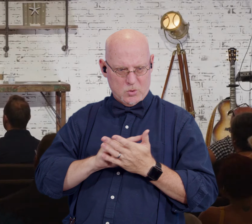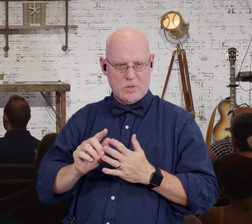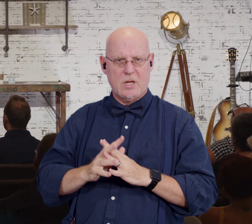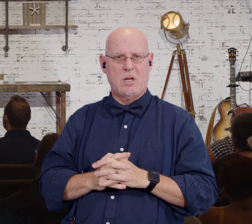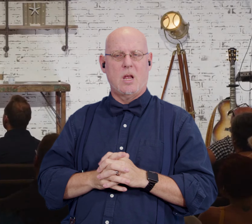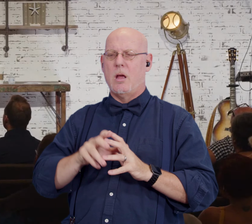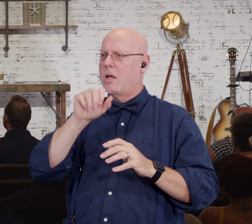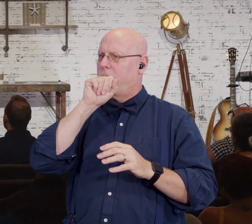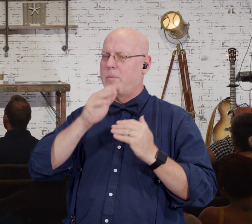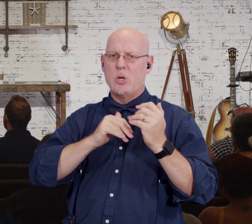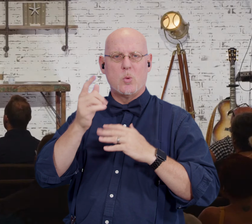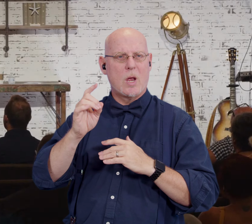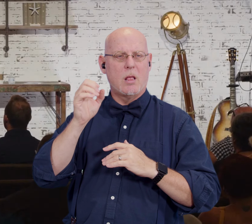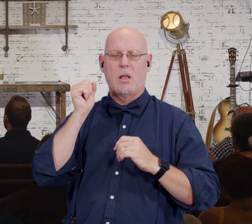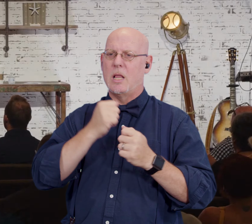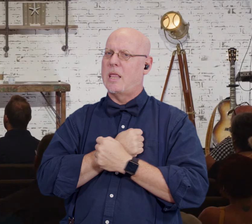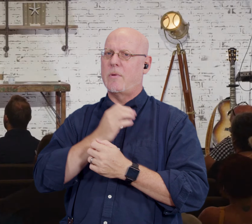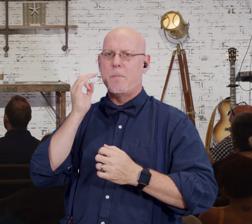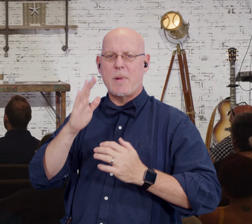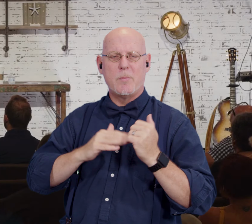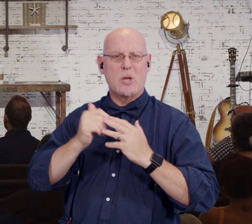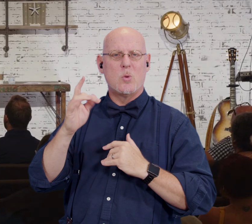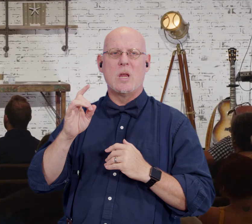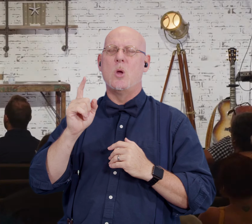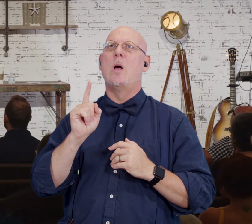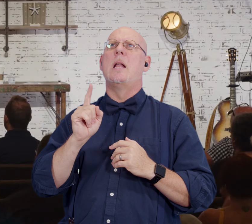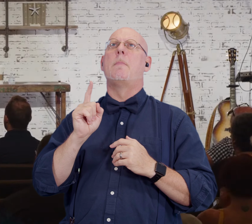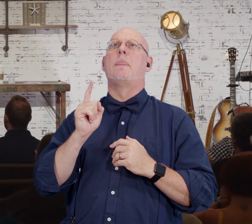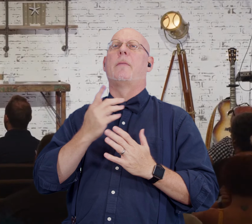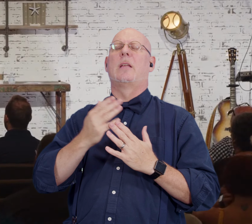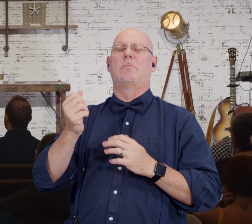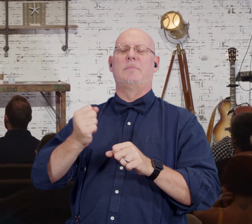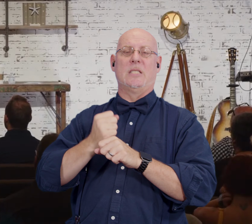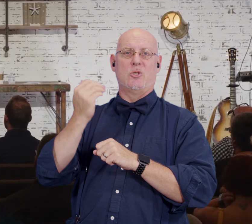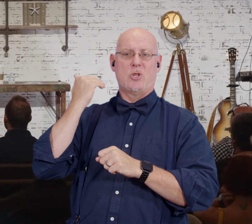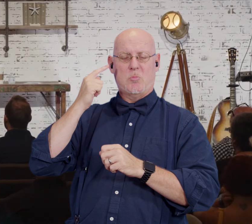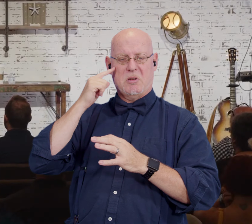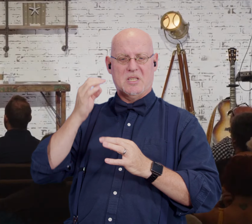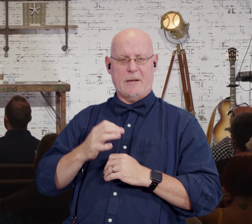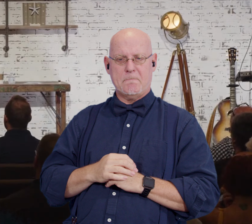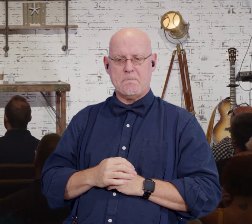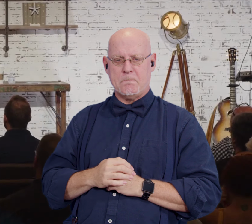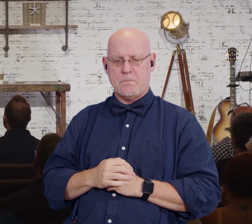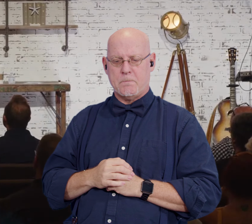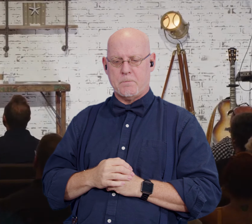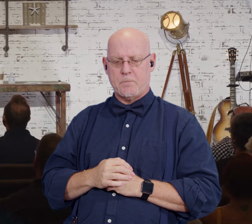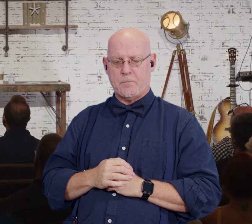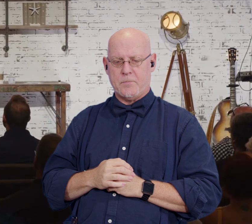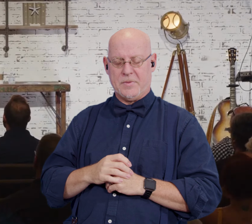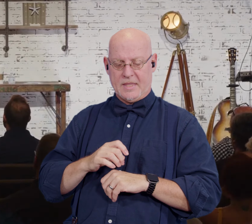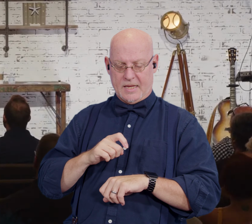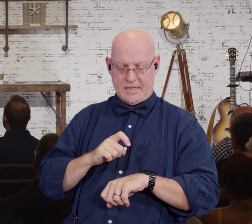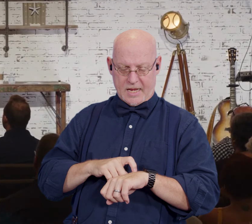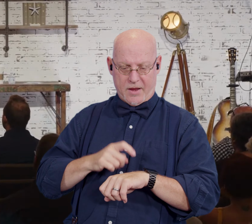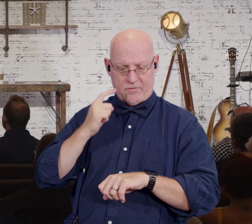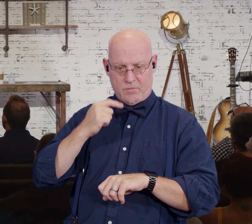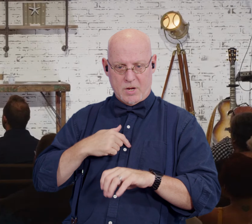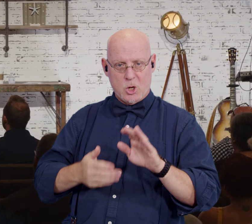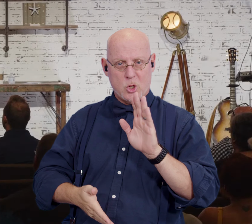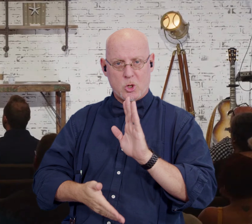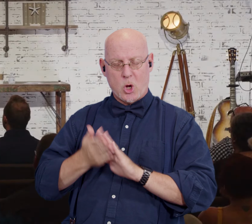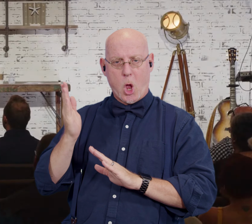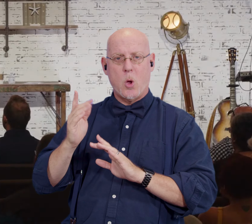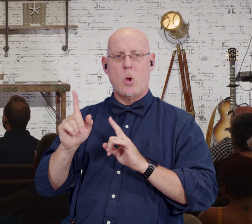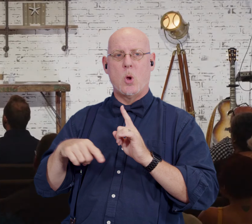week, and I'm like, I love being at Building 28. I love being the pastor at Building 28. One of the things years ago that I determined was that the time would be for me to